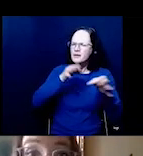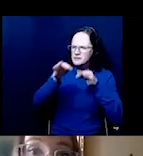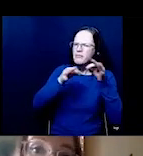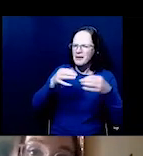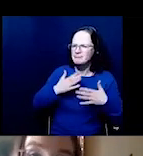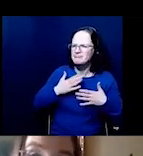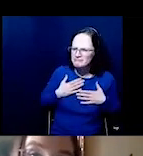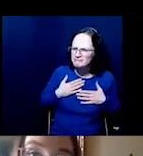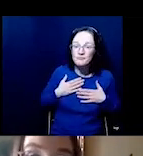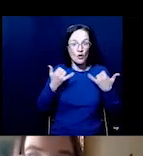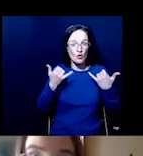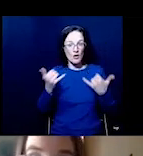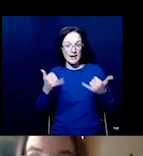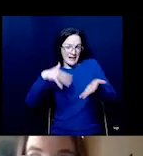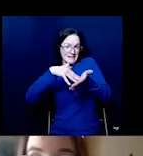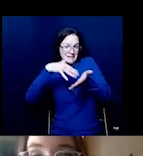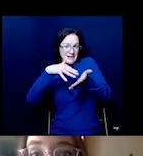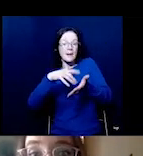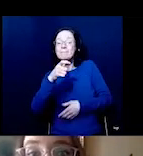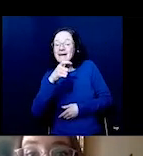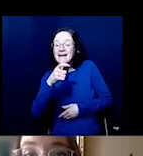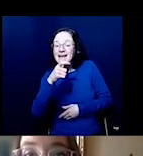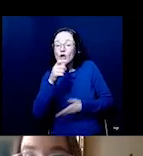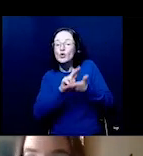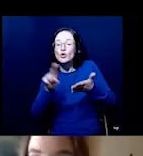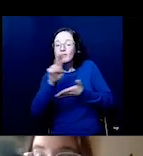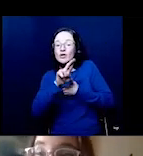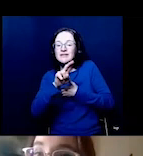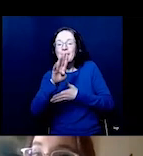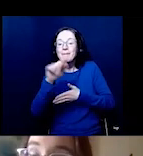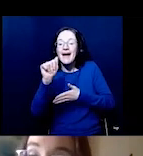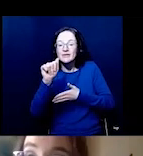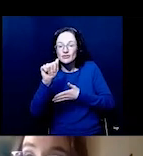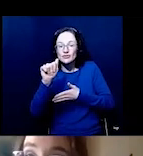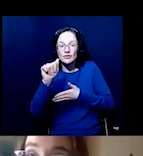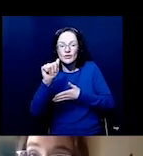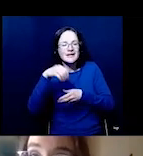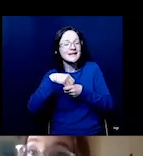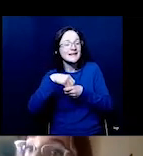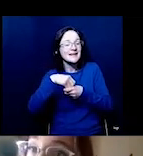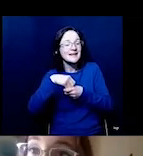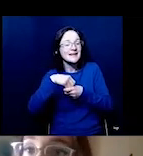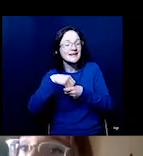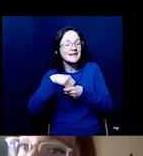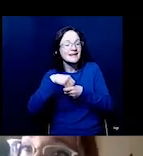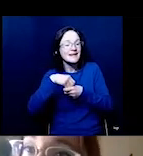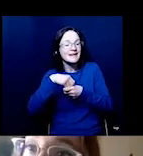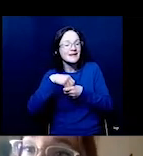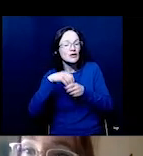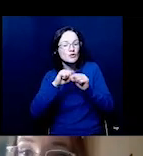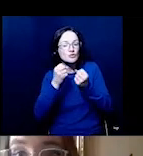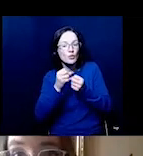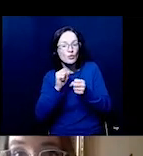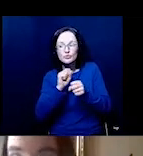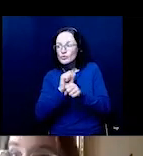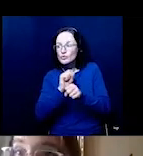doing my Bachelor of Social Work at McGill University, and I did a social services Oh, deck. sorry. Is everything okay?